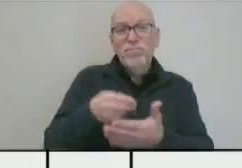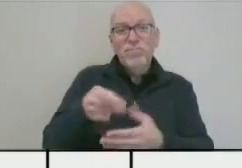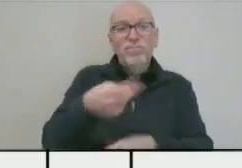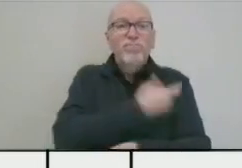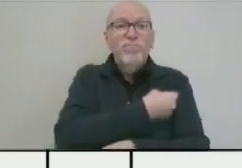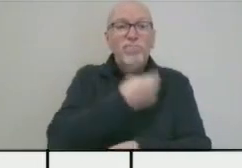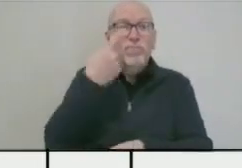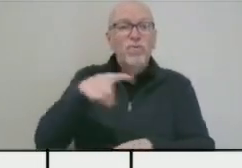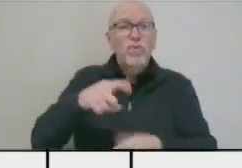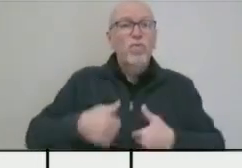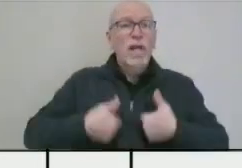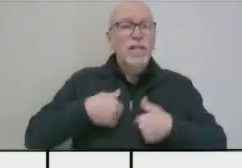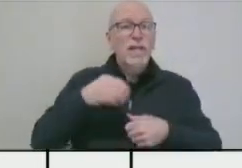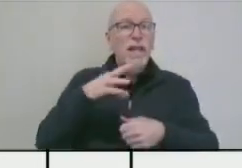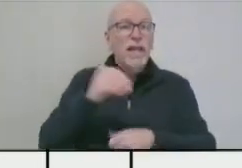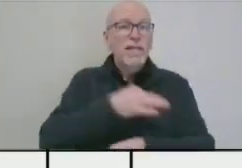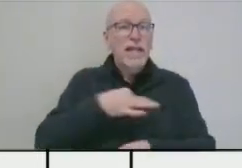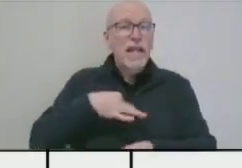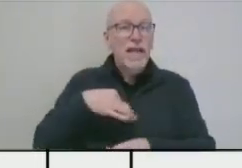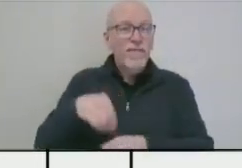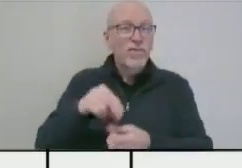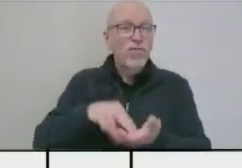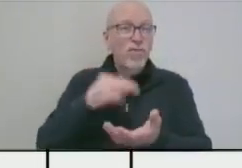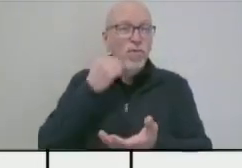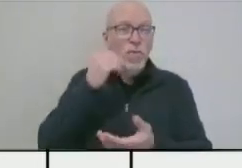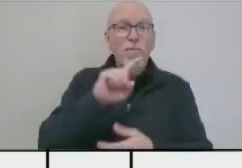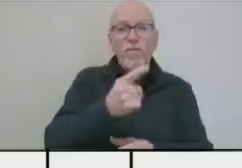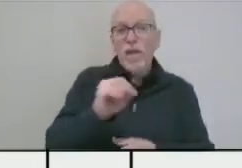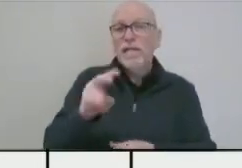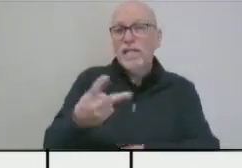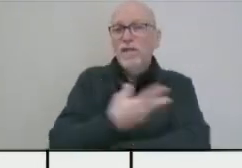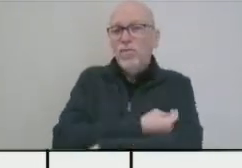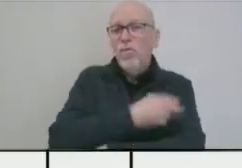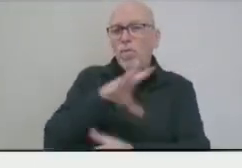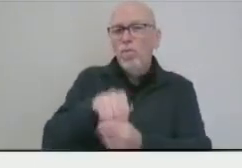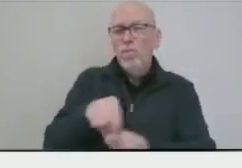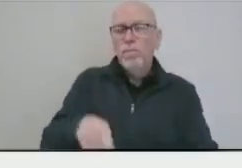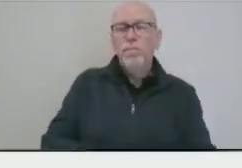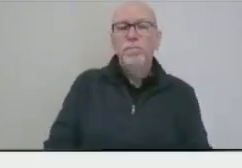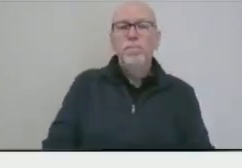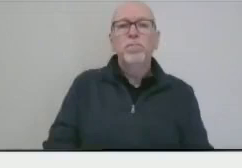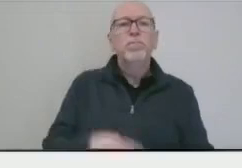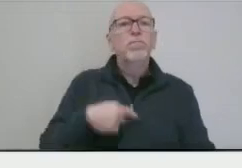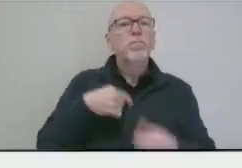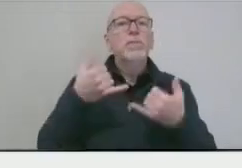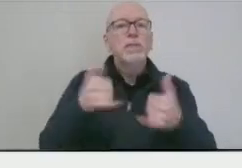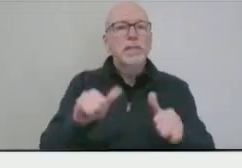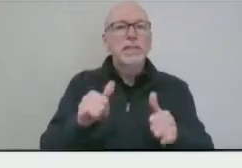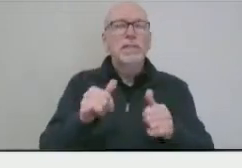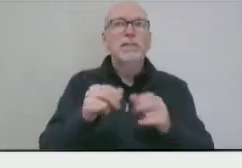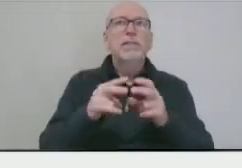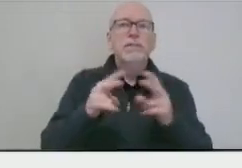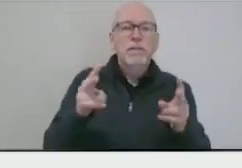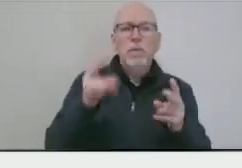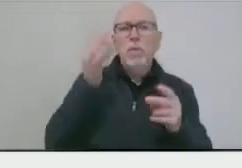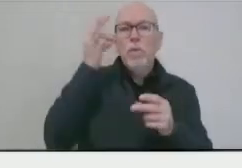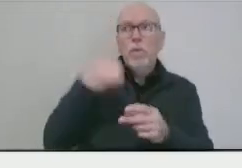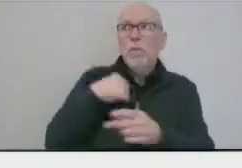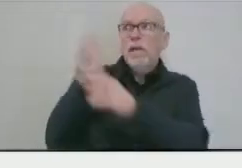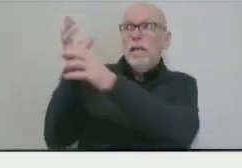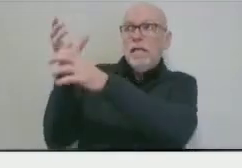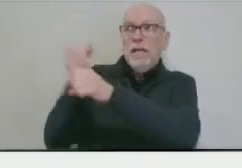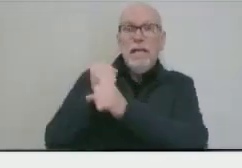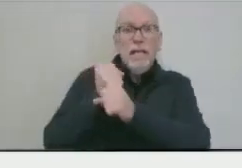long-term care. That includes both first and second doses. We continue to run a very narrow margin for doses received and